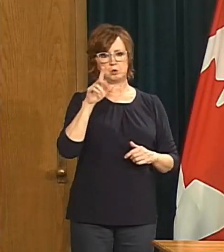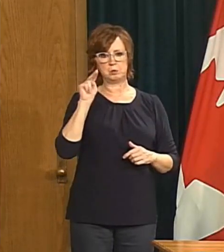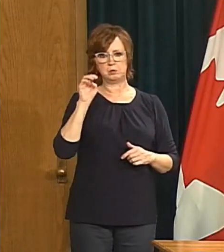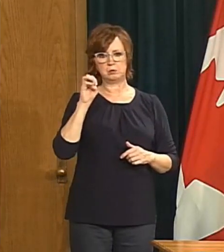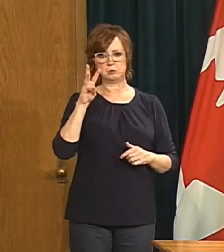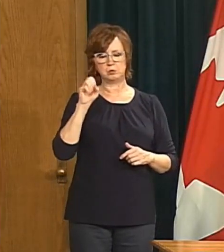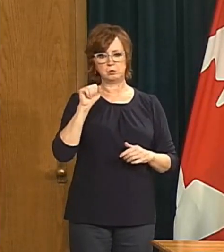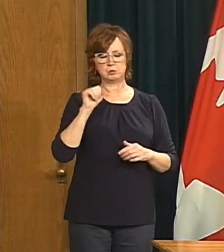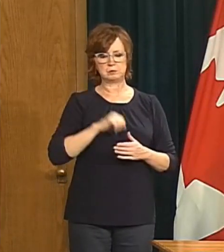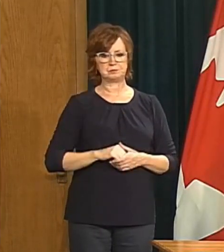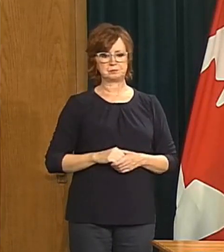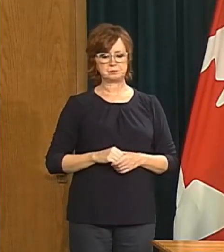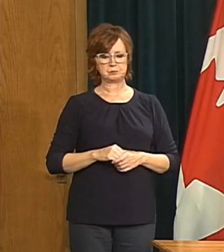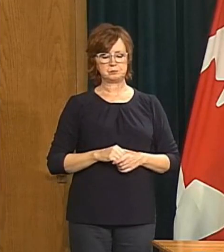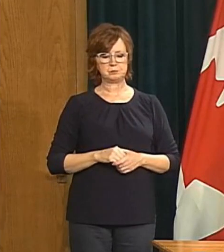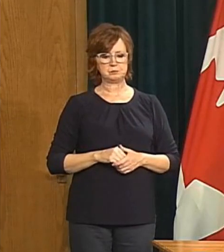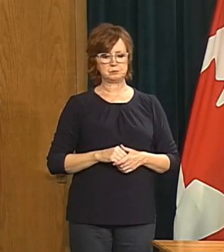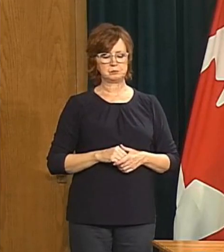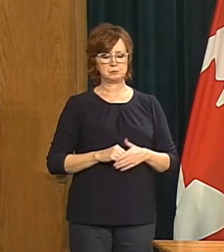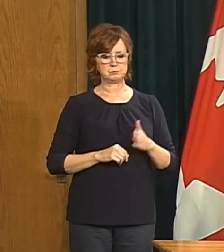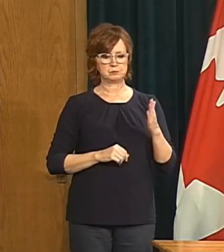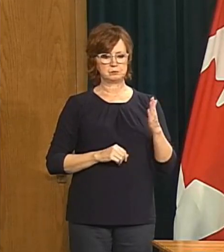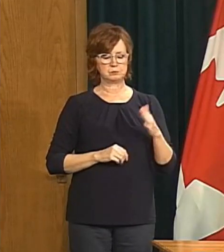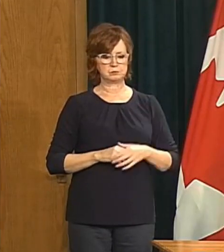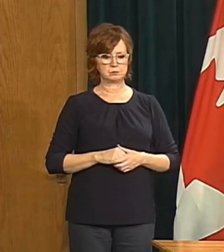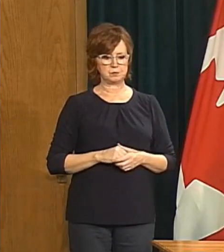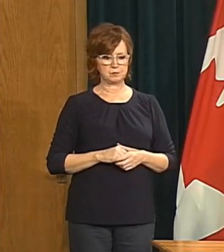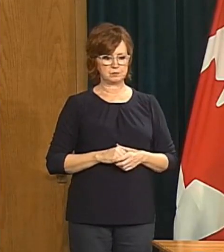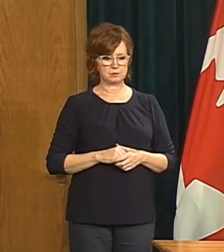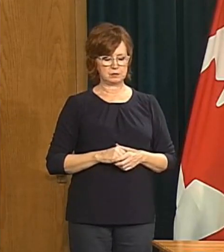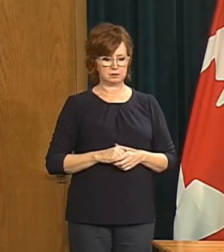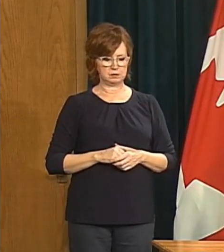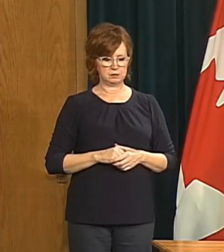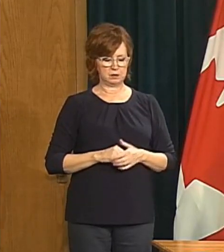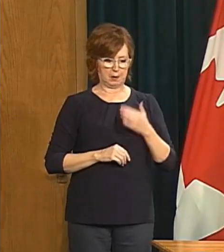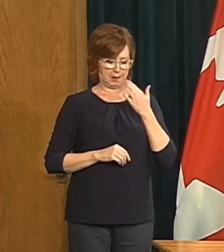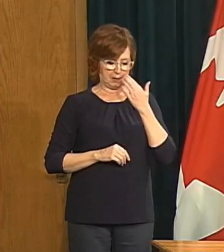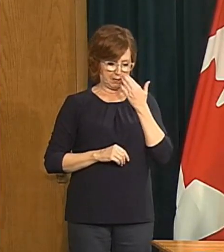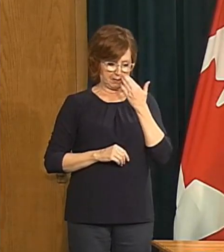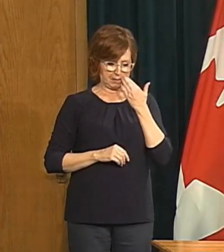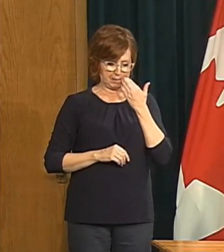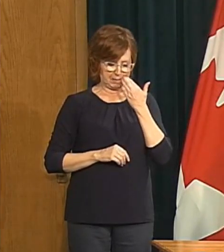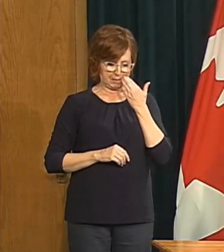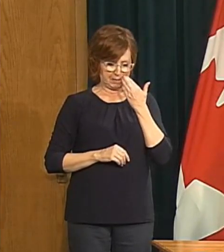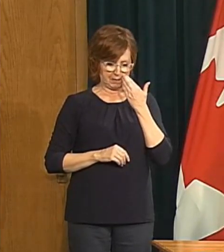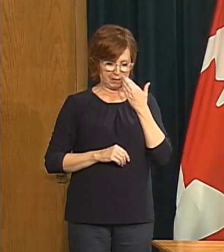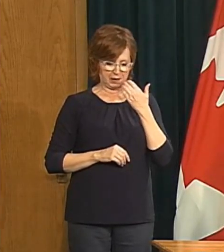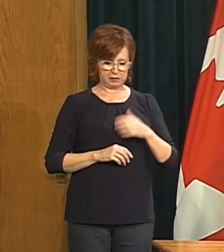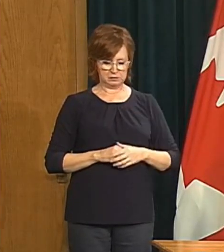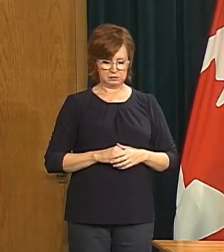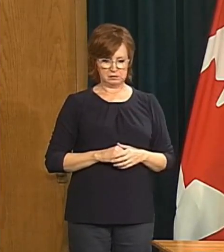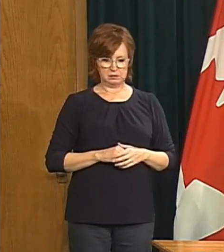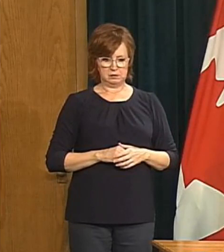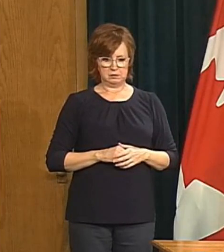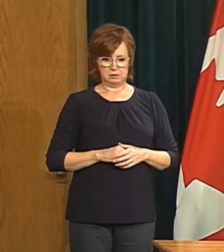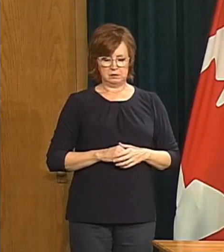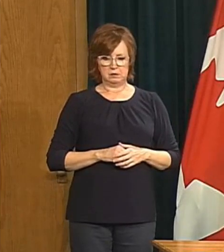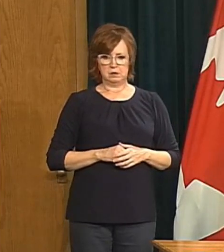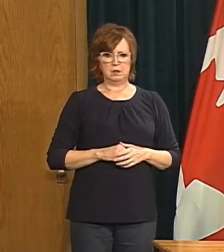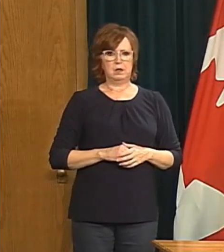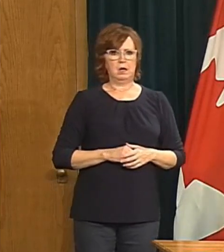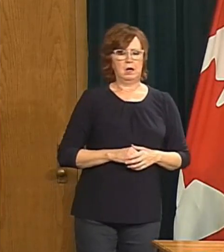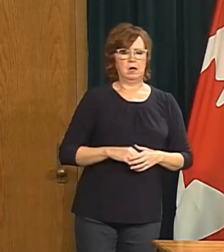Hi, I just had a question regarding whether or not it may be too early to be making these considerations. We've heard from some